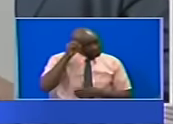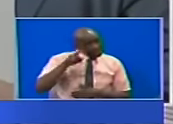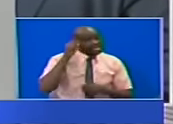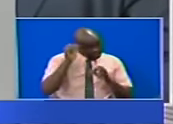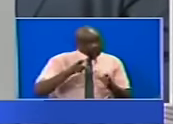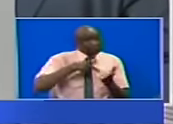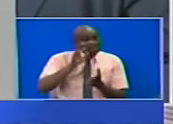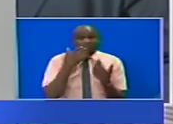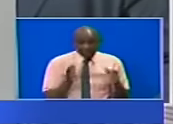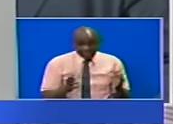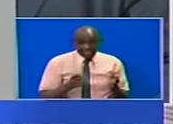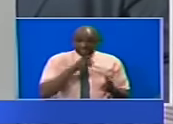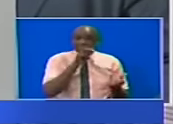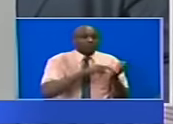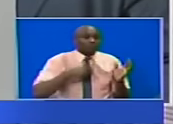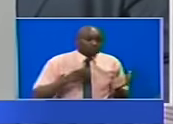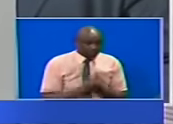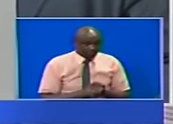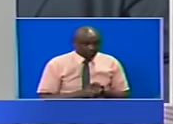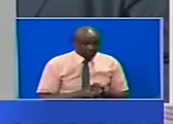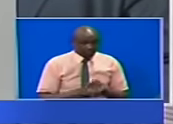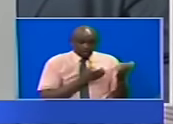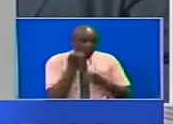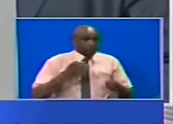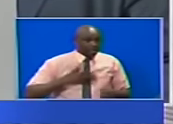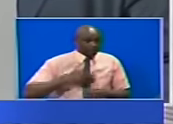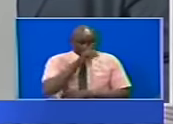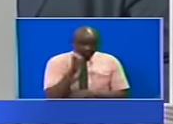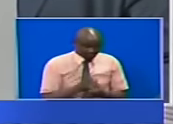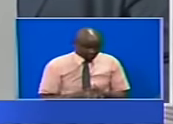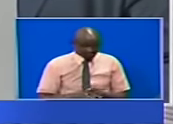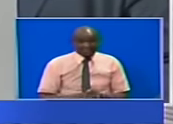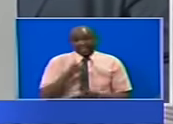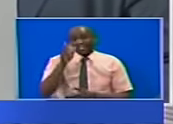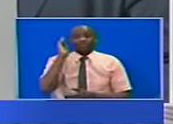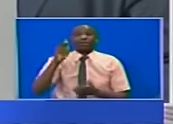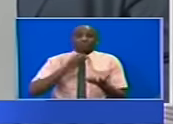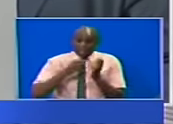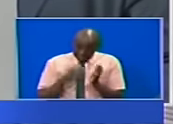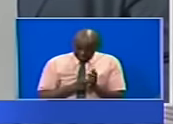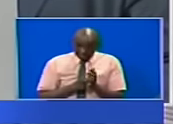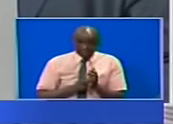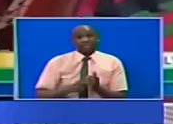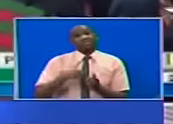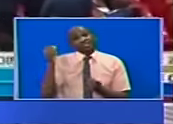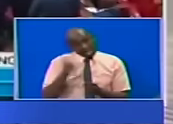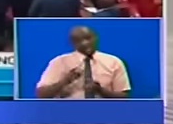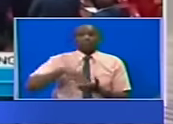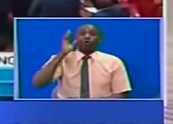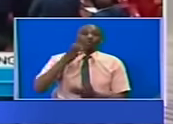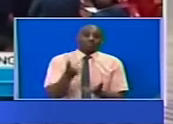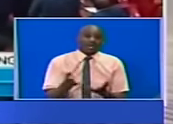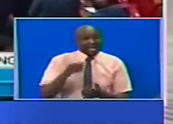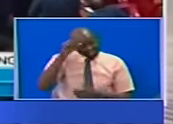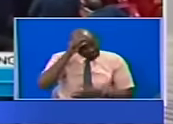they want, what would this mean for our economy? It would mean a higher wage bill. Already, the